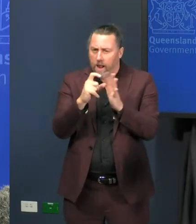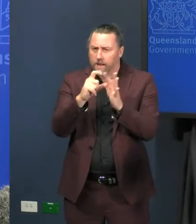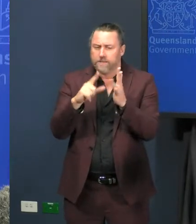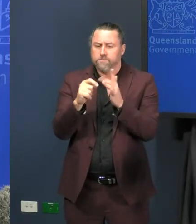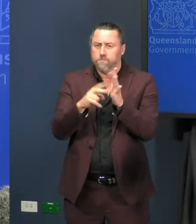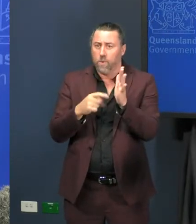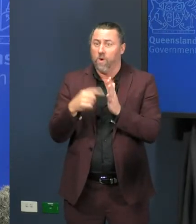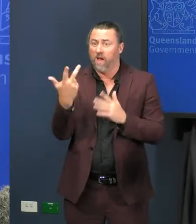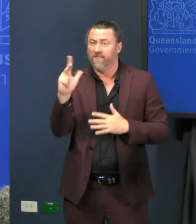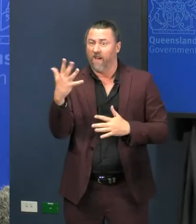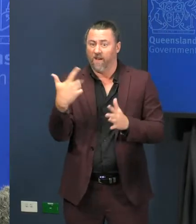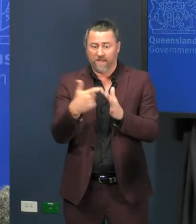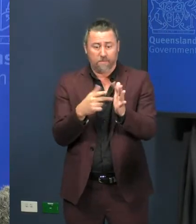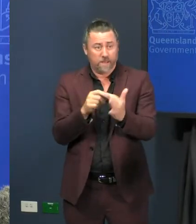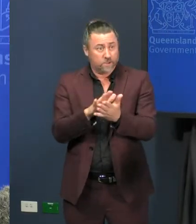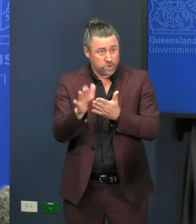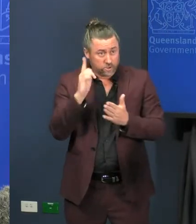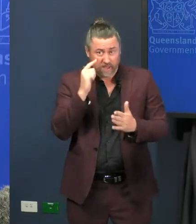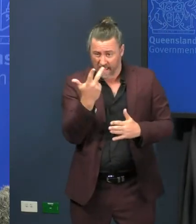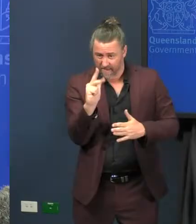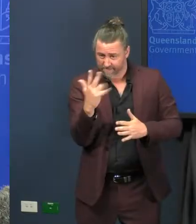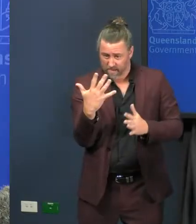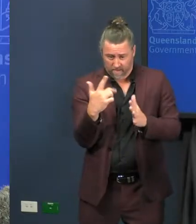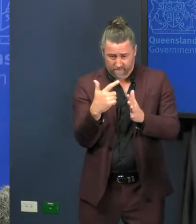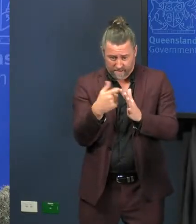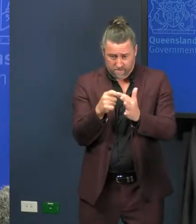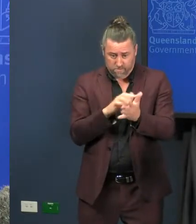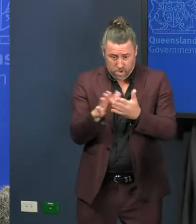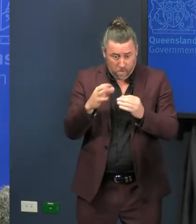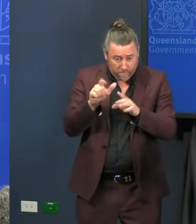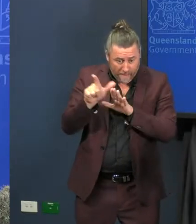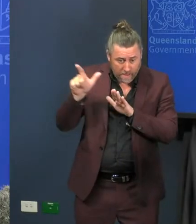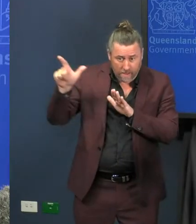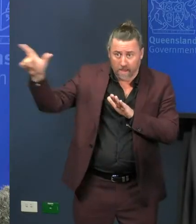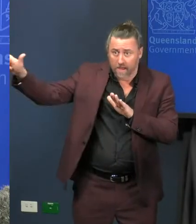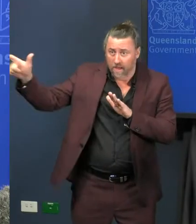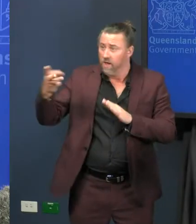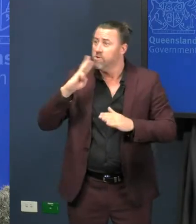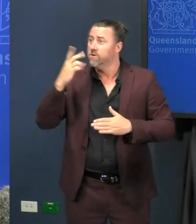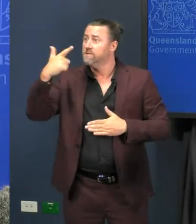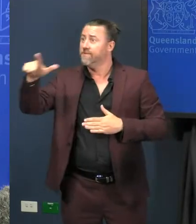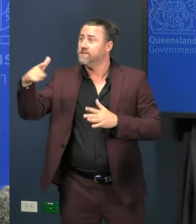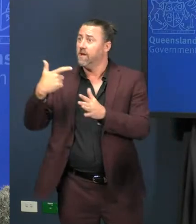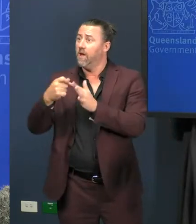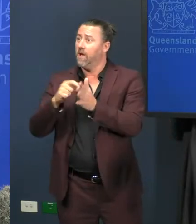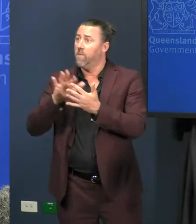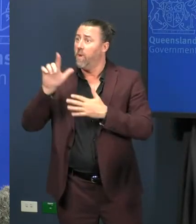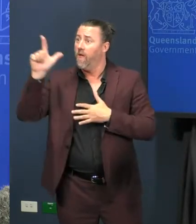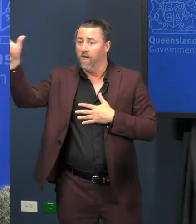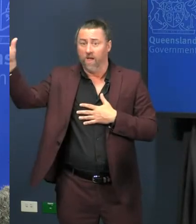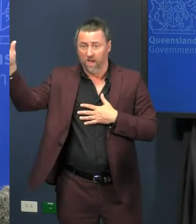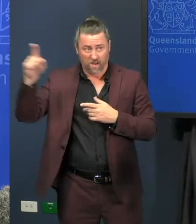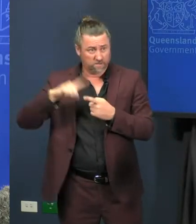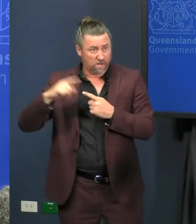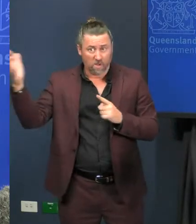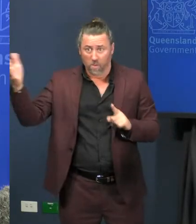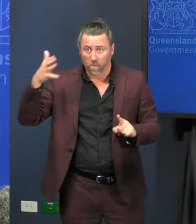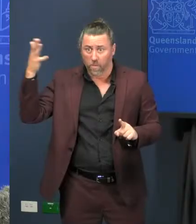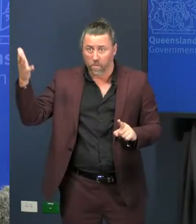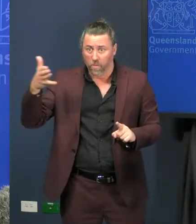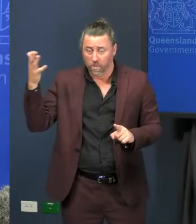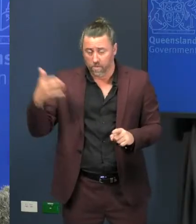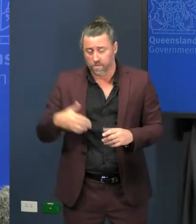kilometres per hour. Even though the system is so far off the coast, we're still seeing those strong and gusty winds.